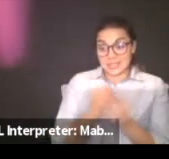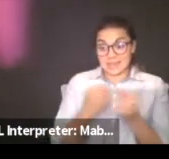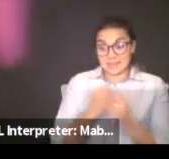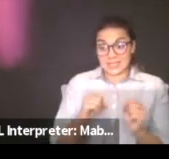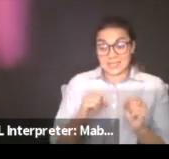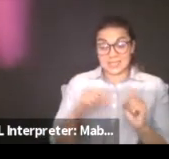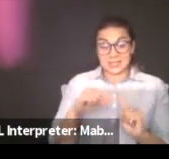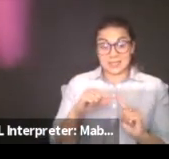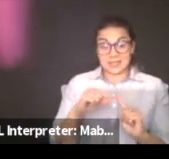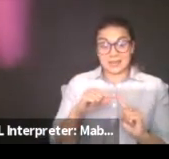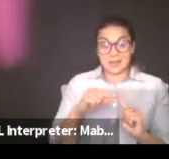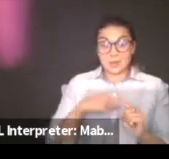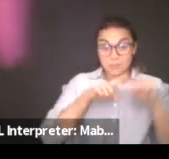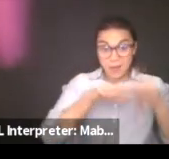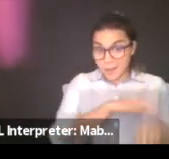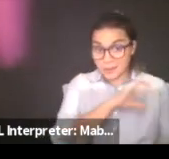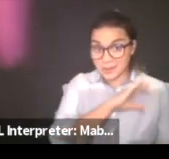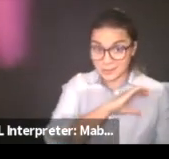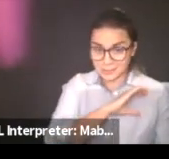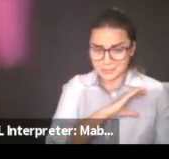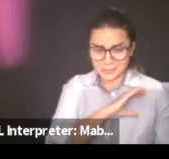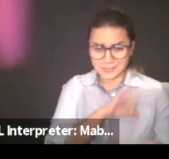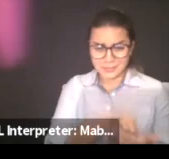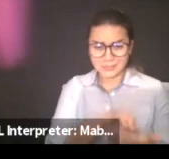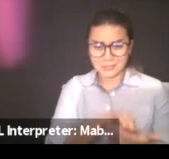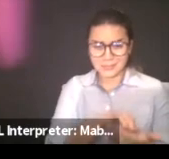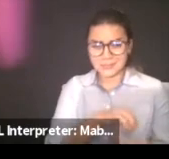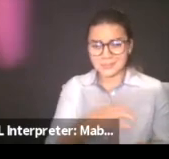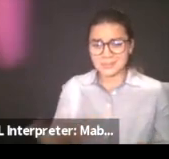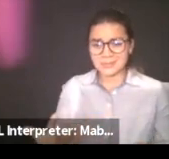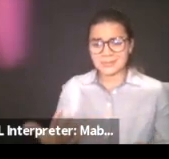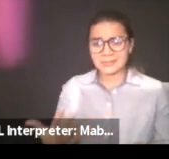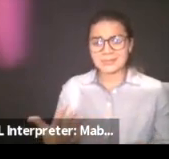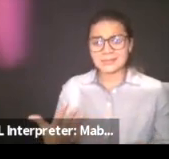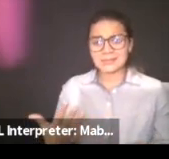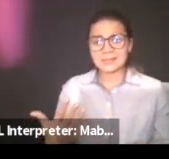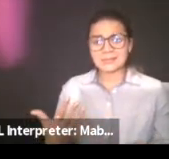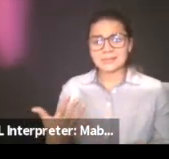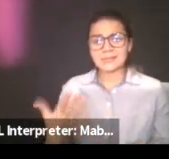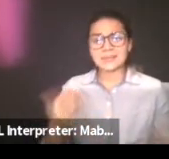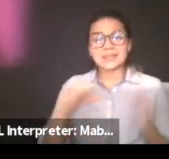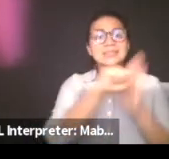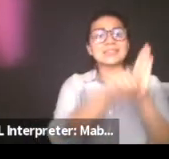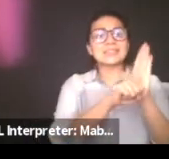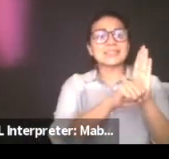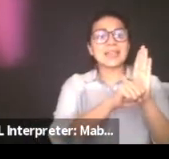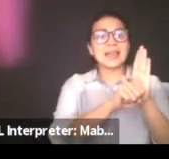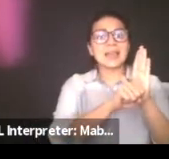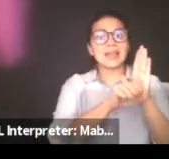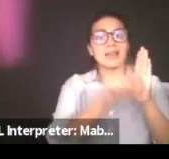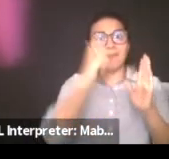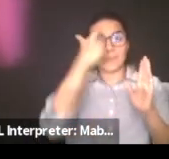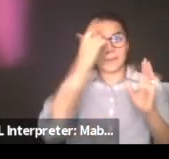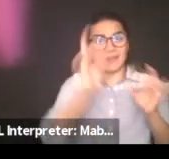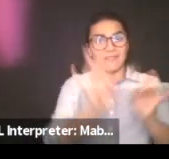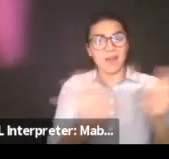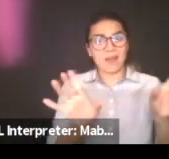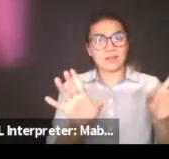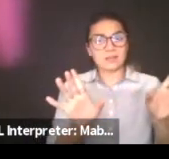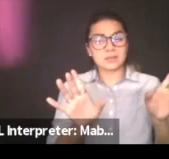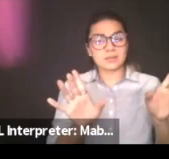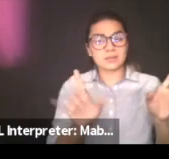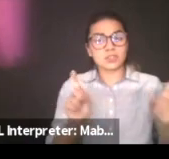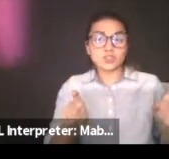standard for our safety, and I don't think that it's an inevitability. State violence should not be and is not going to